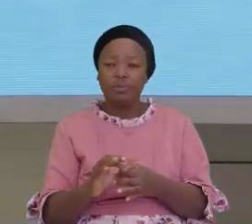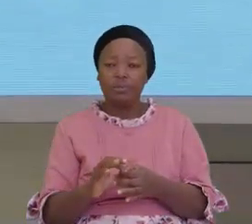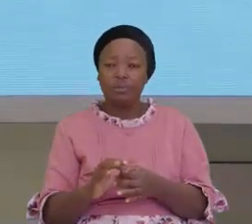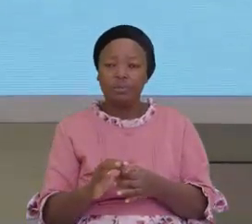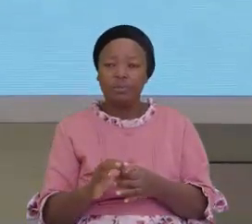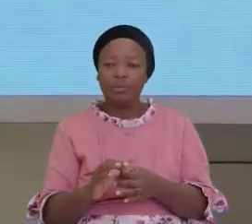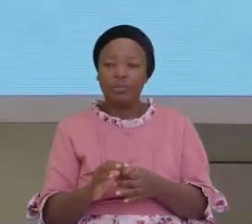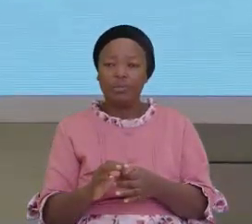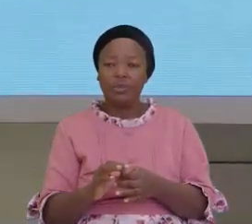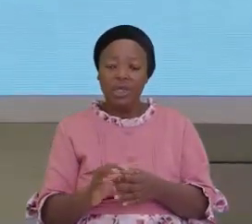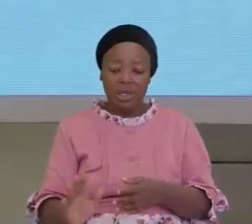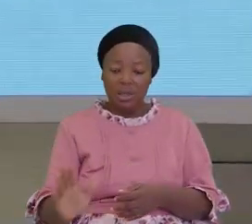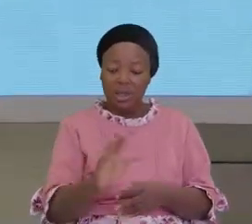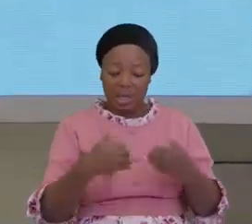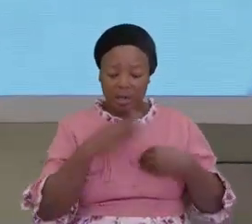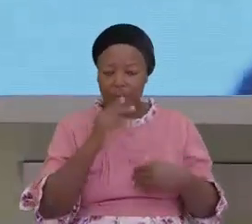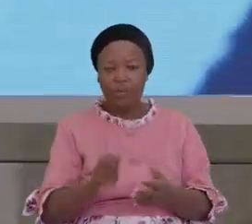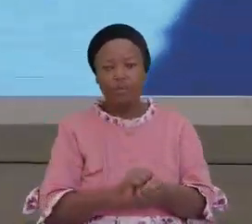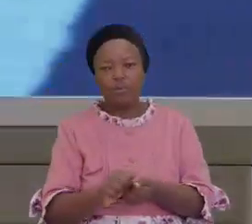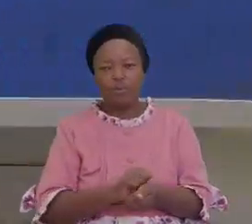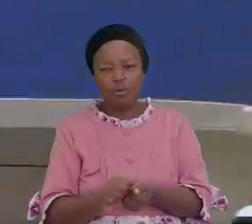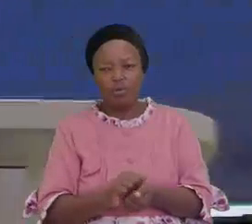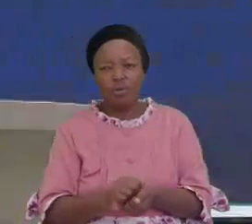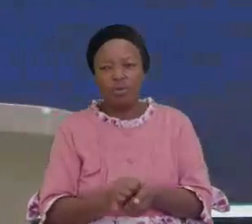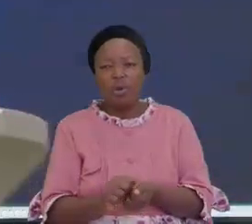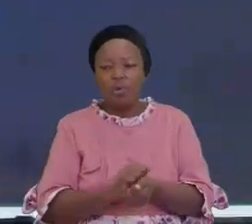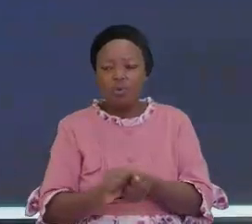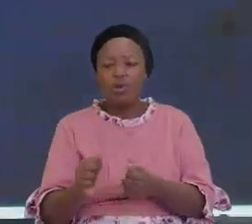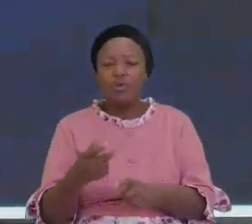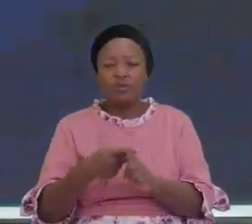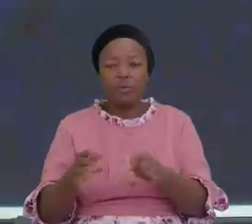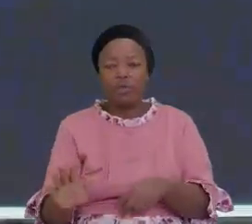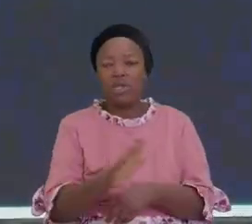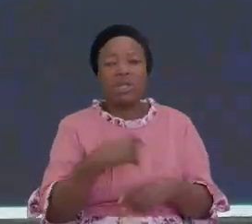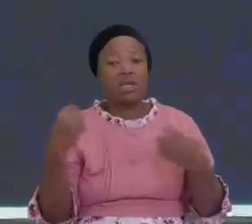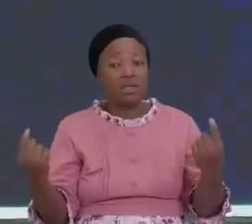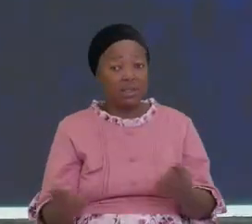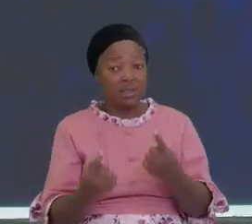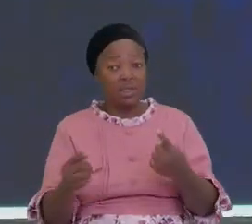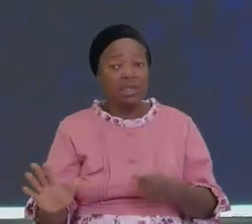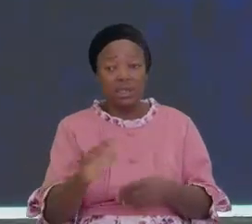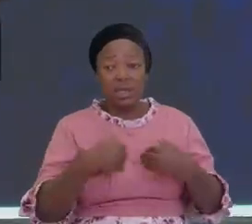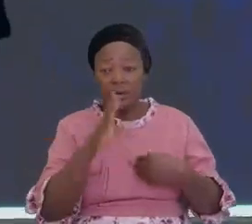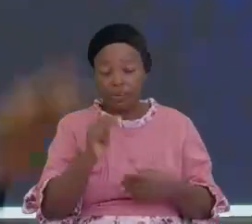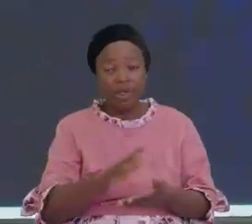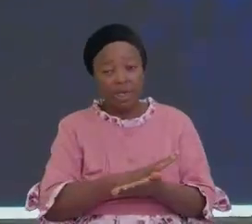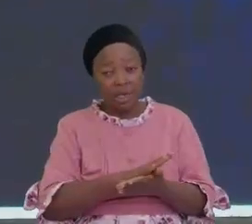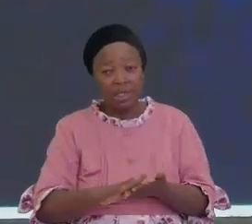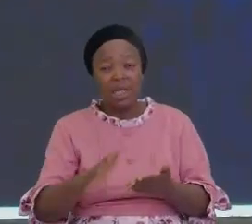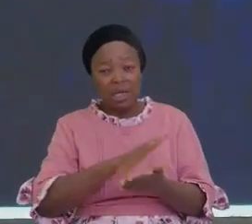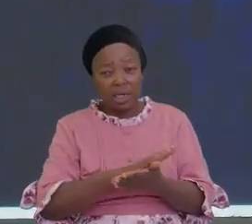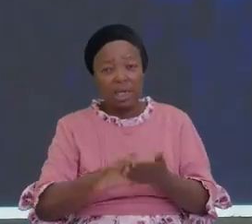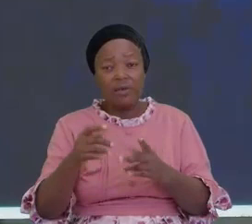they had been washed. Washed from their sin, they have been cleansed from